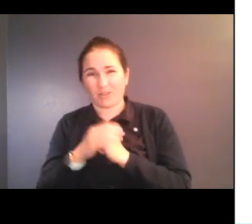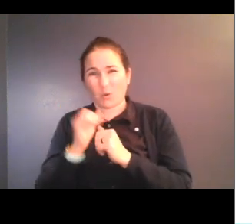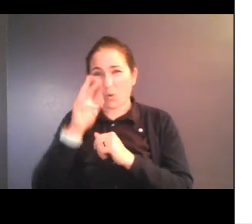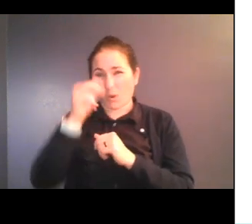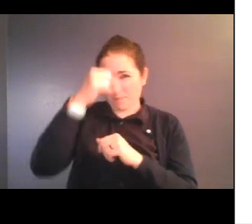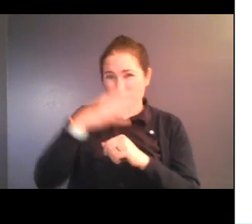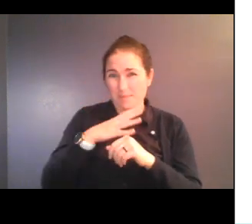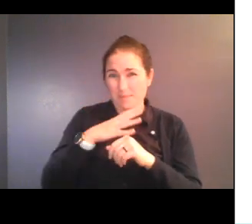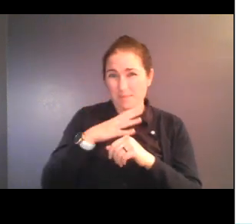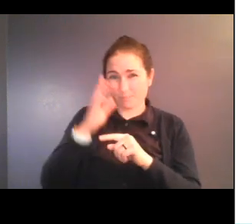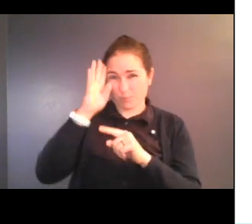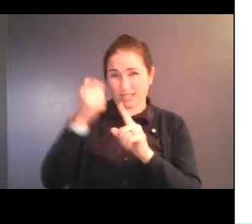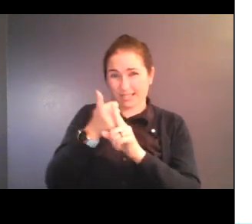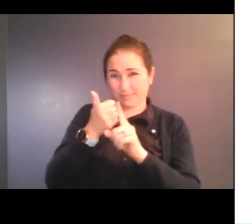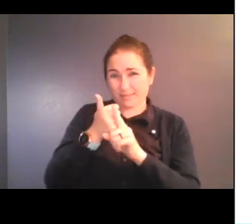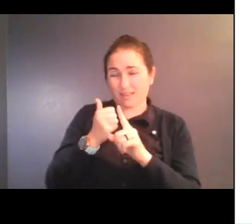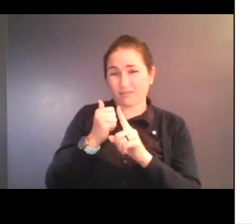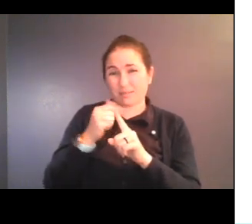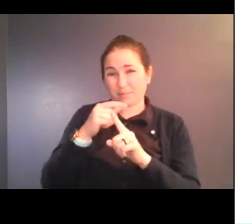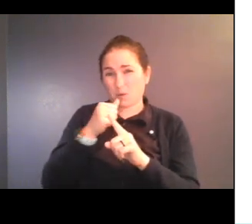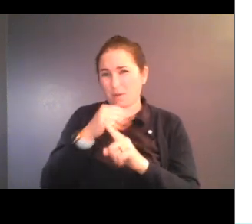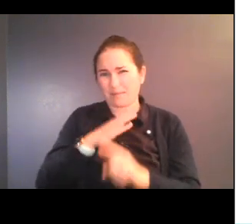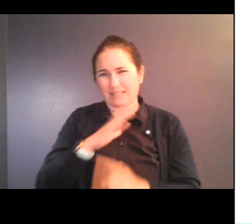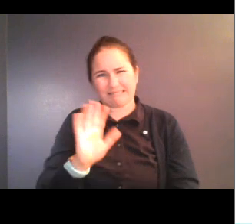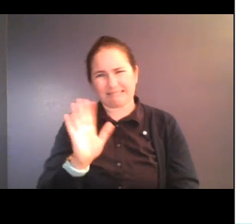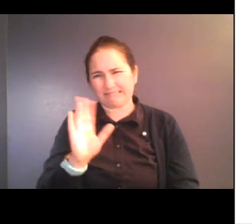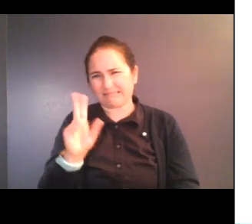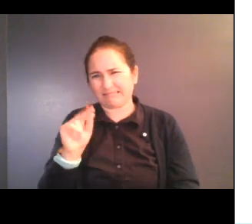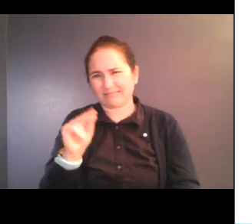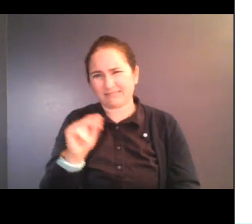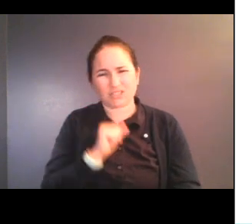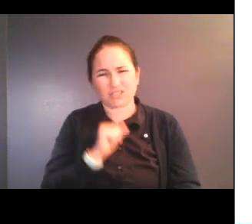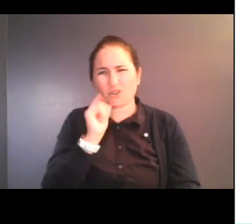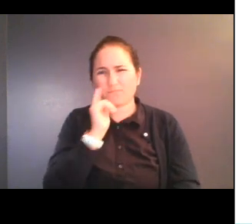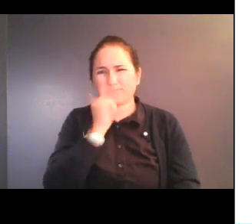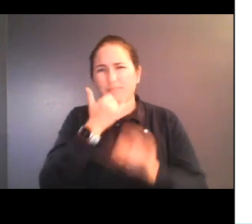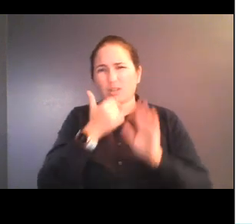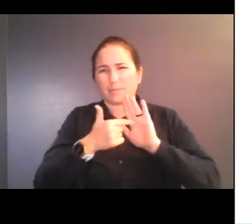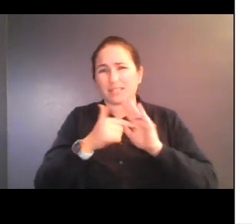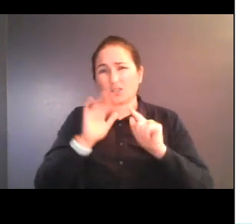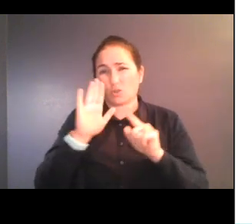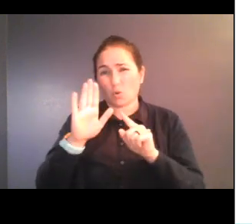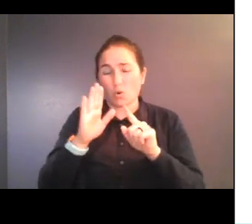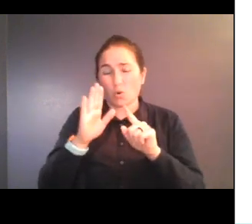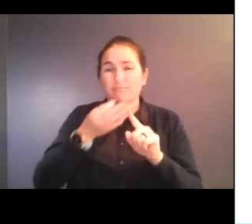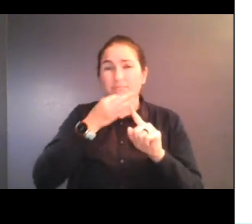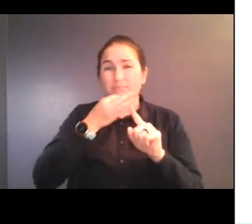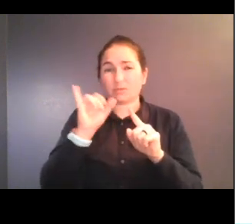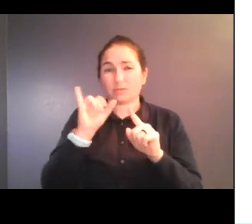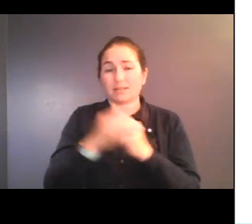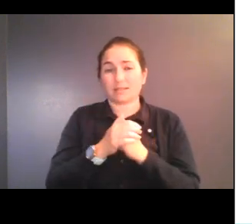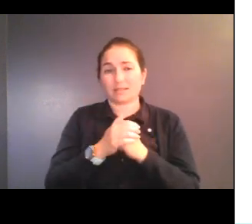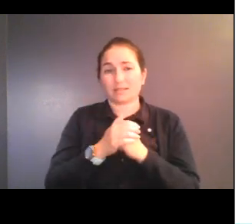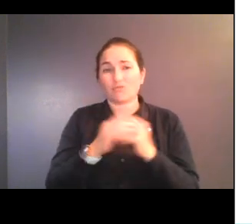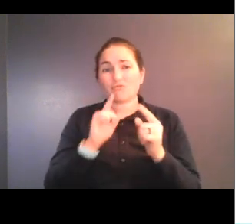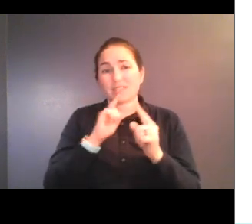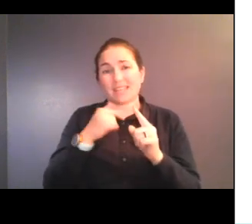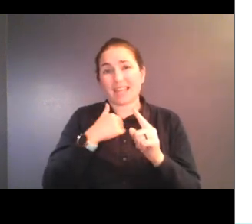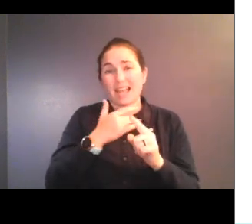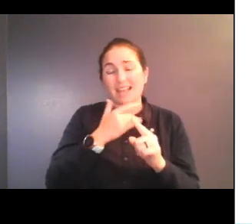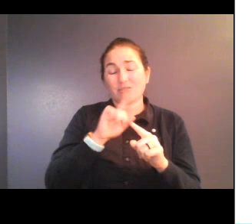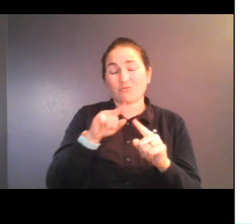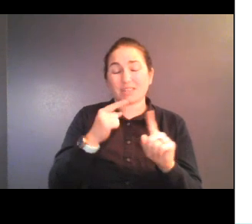Don't do that. And also don't misrepresent your particular expertise. So I'm a semanticist, I